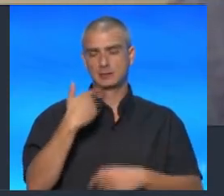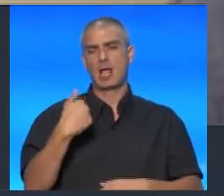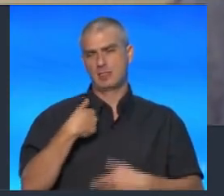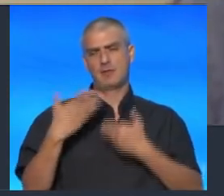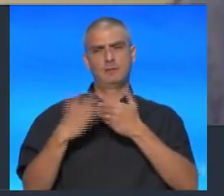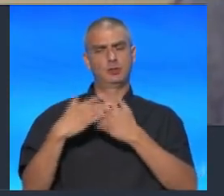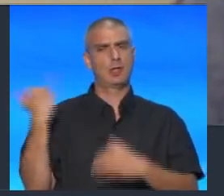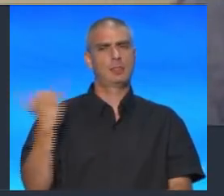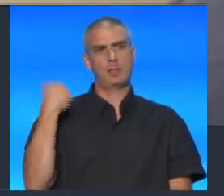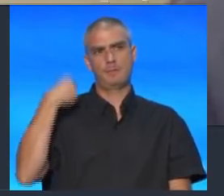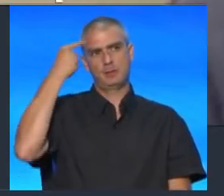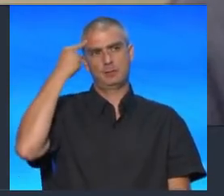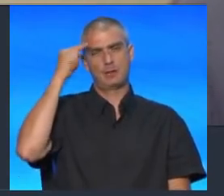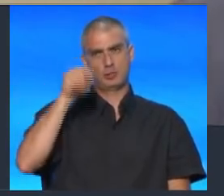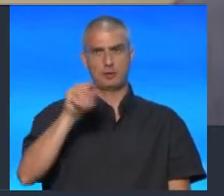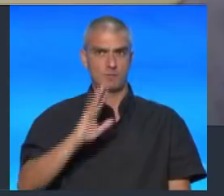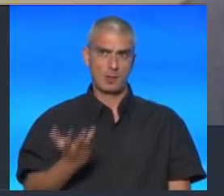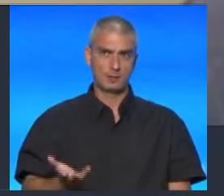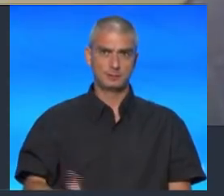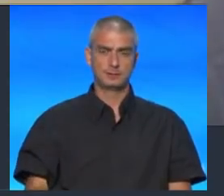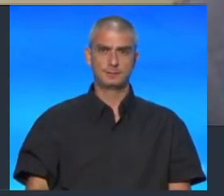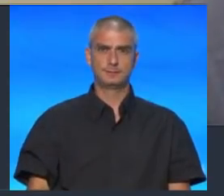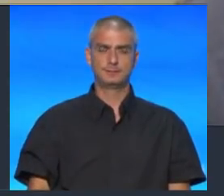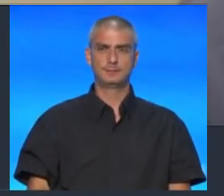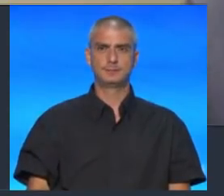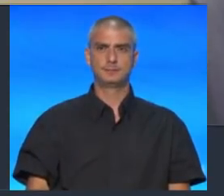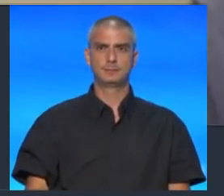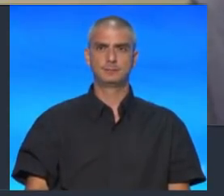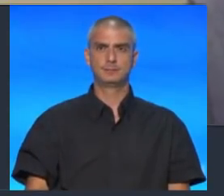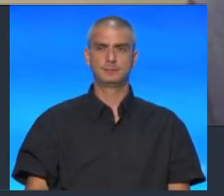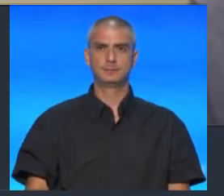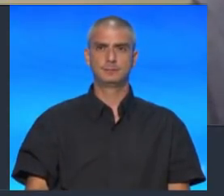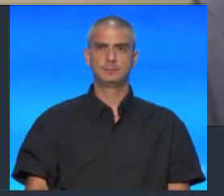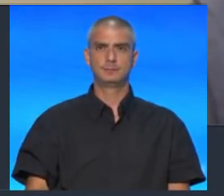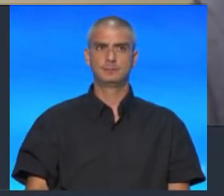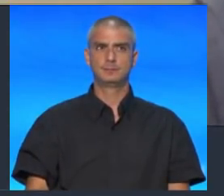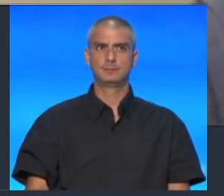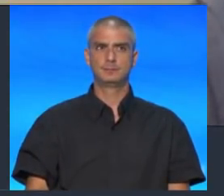always in the mind of my wife and I. But